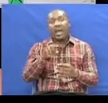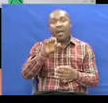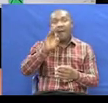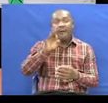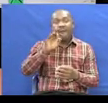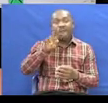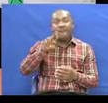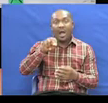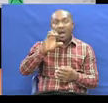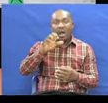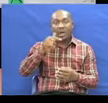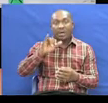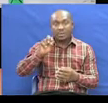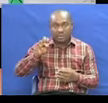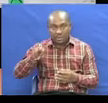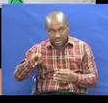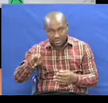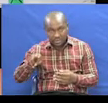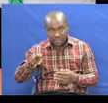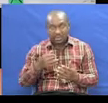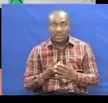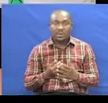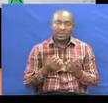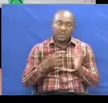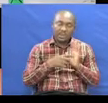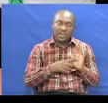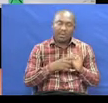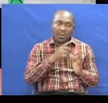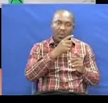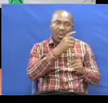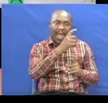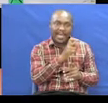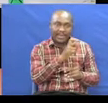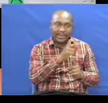examples. Let's say you have given x plus